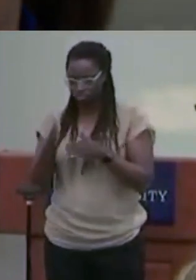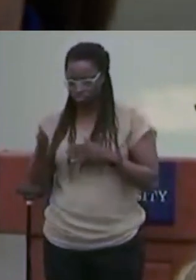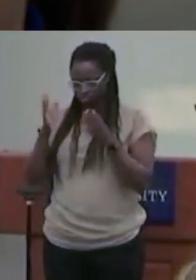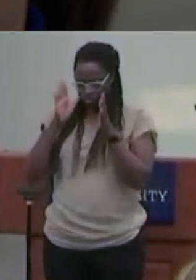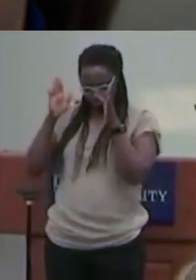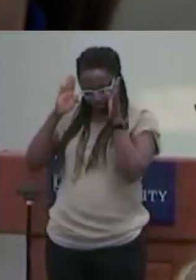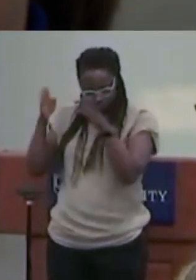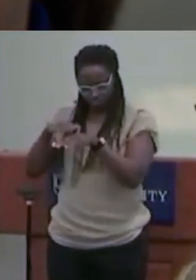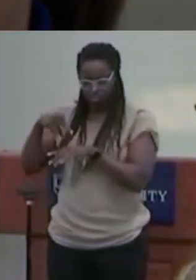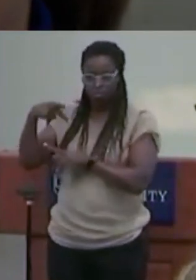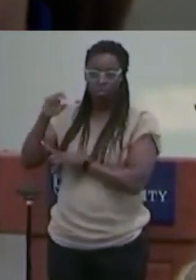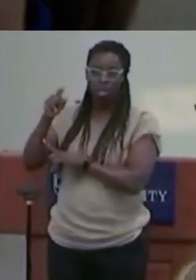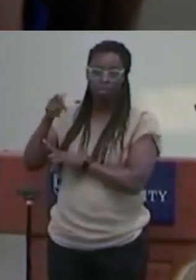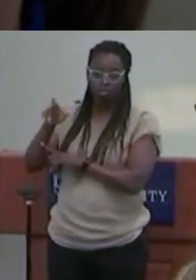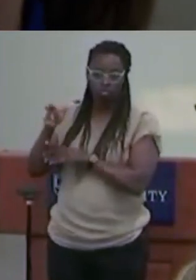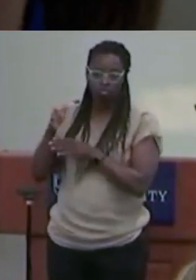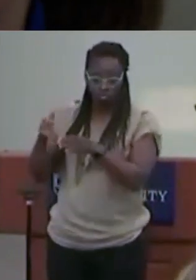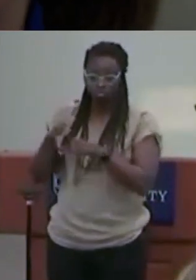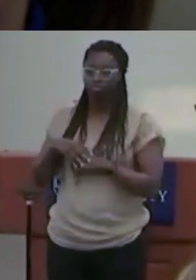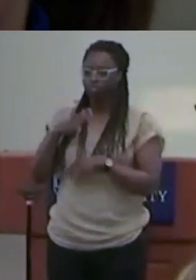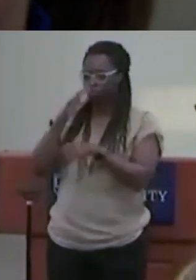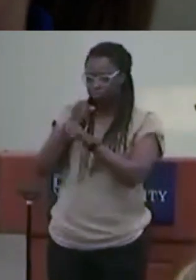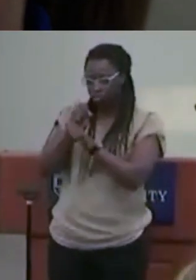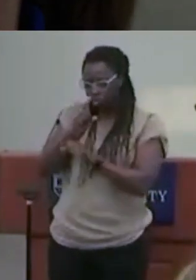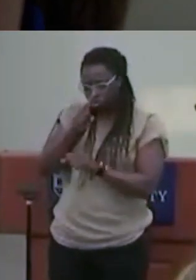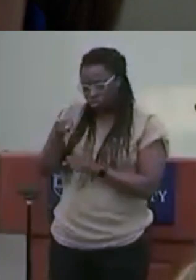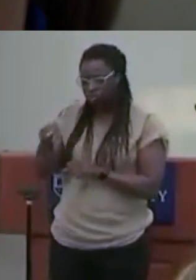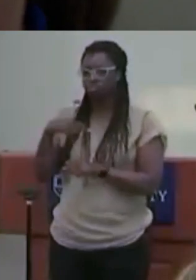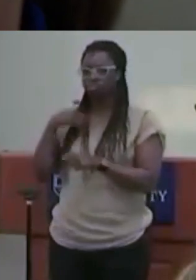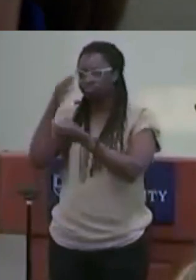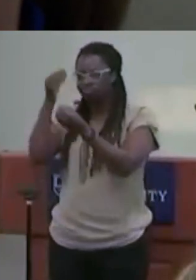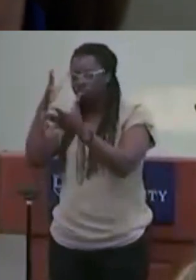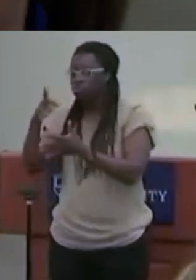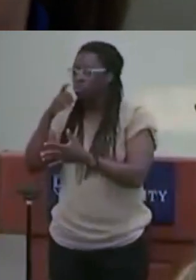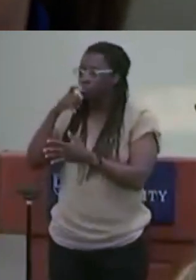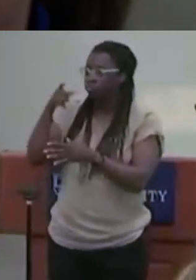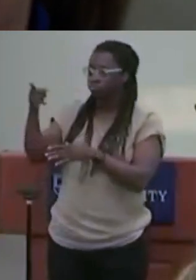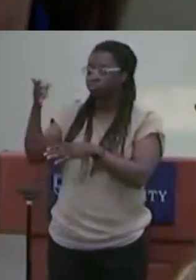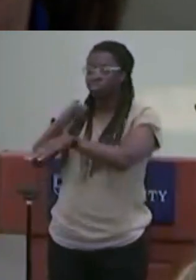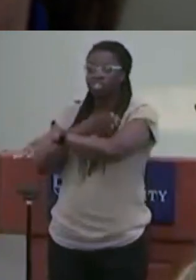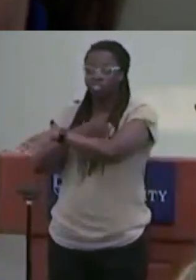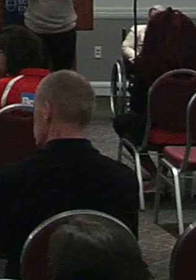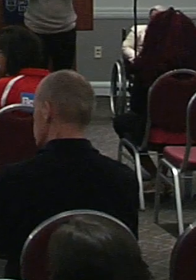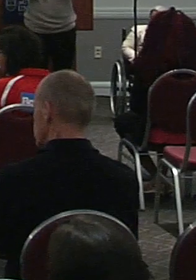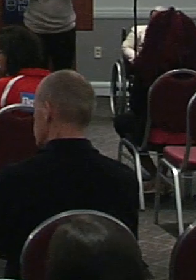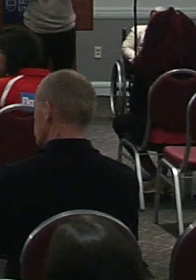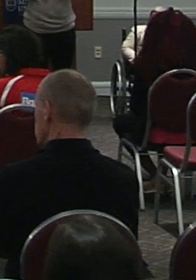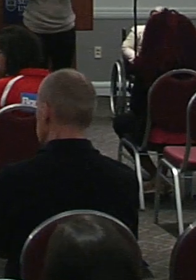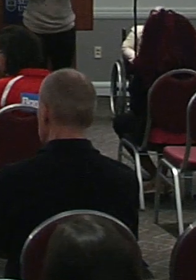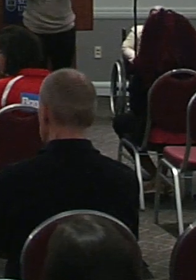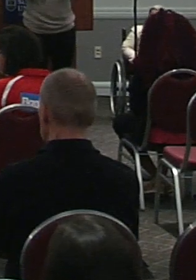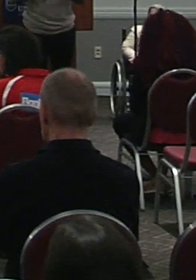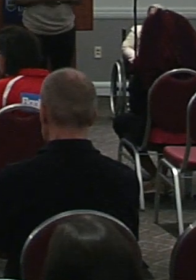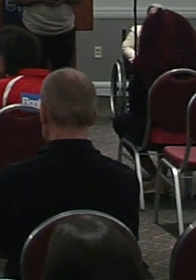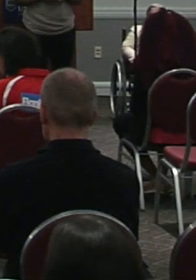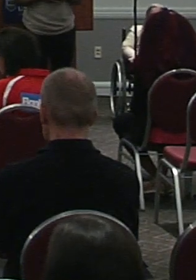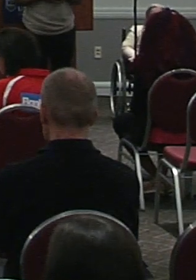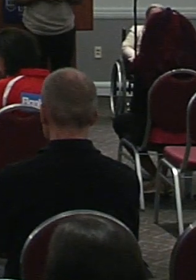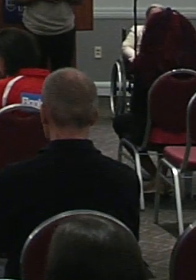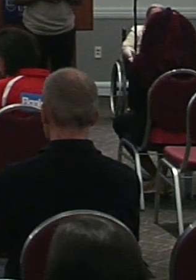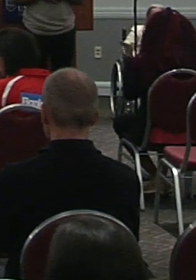make sure that they know of the condition. So thank you very much for your questions, and we're taking notes. And I will also add